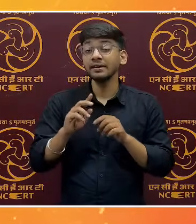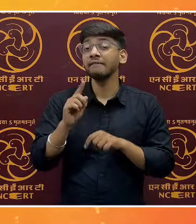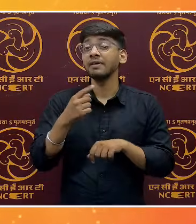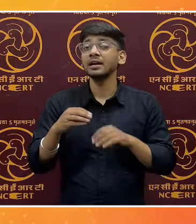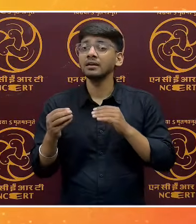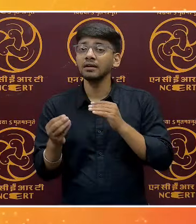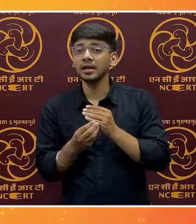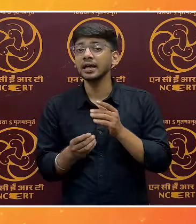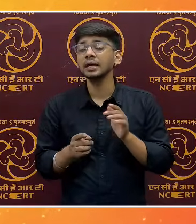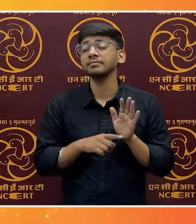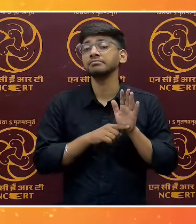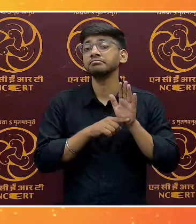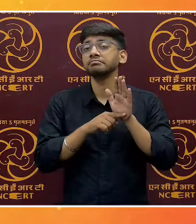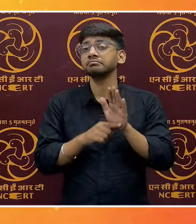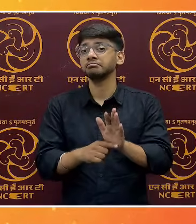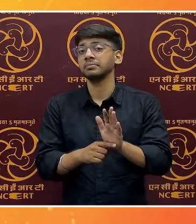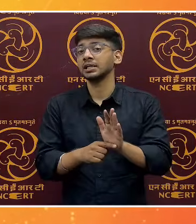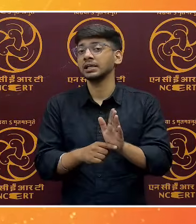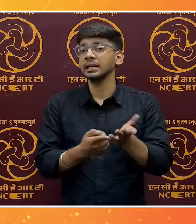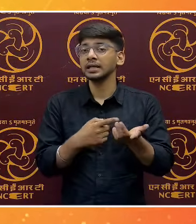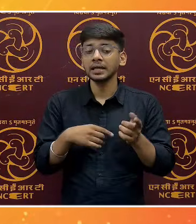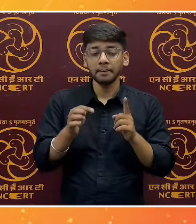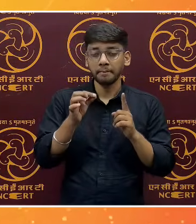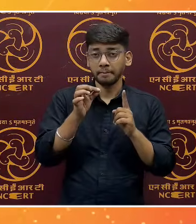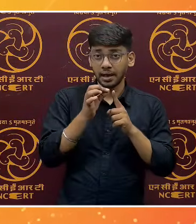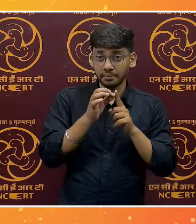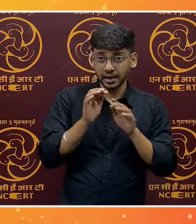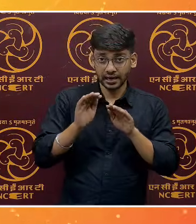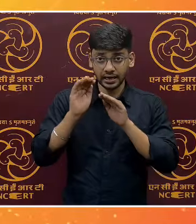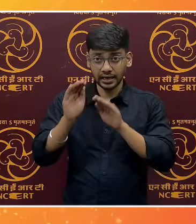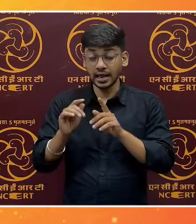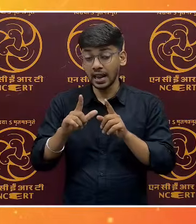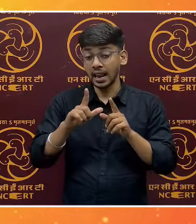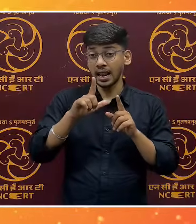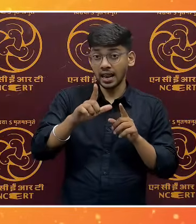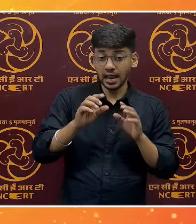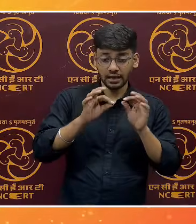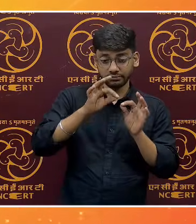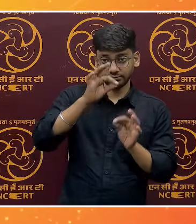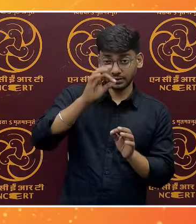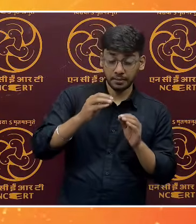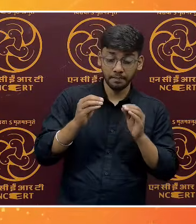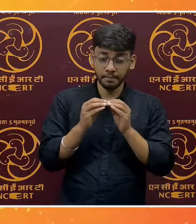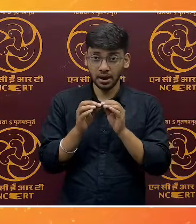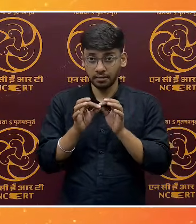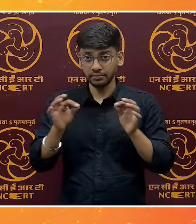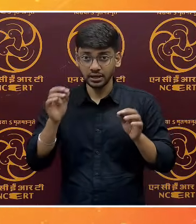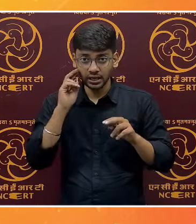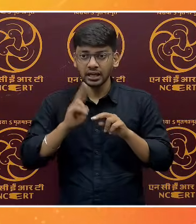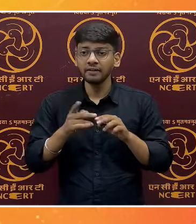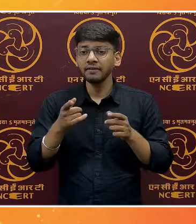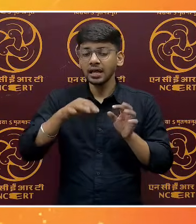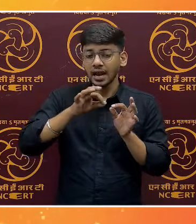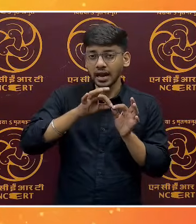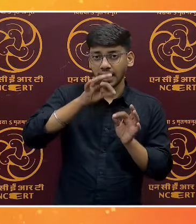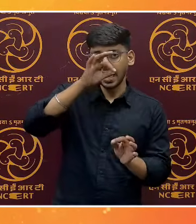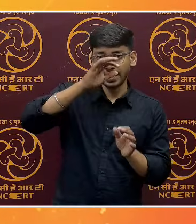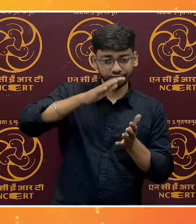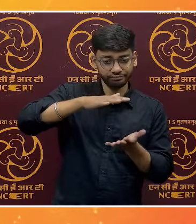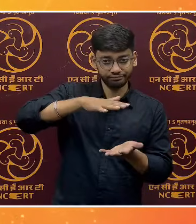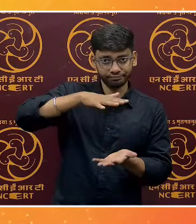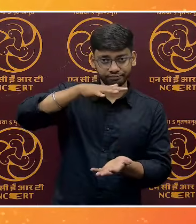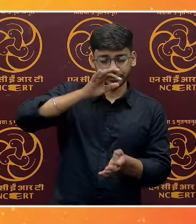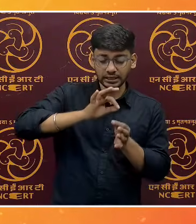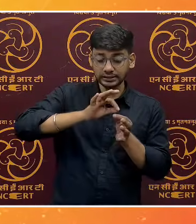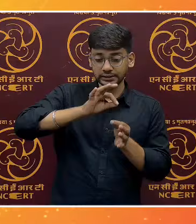is dependent on the perimeter is dependent on the length and the breadth. If length is increasing, the perimeter is also increasing. So this way